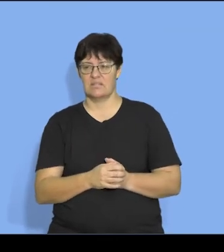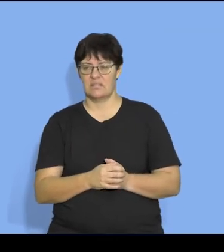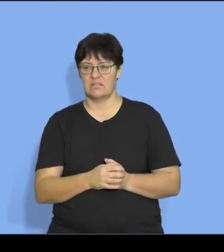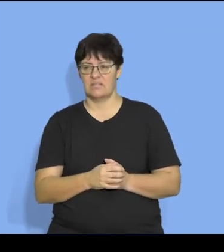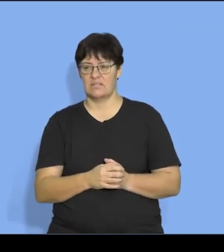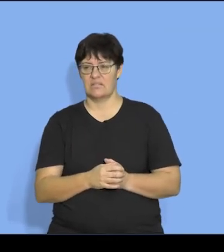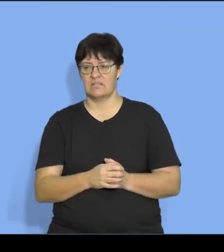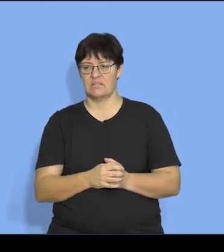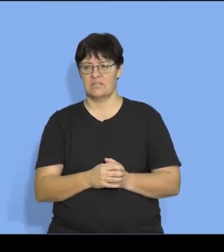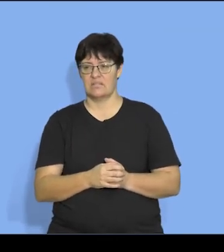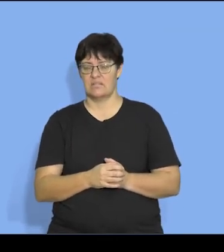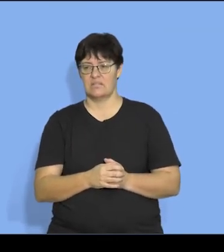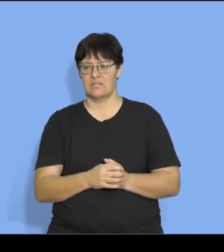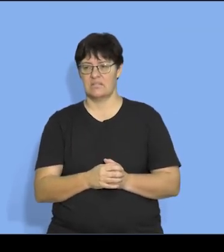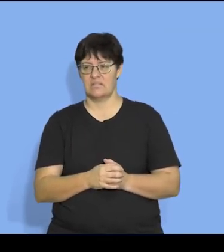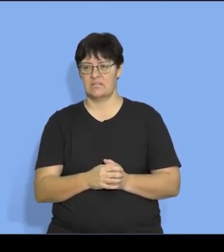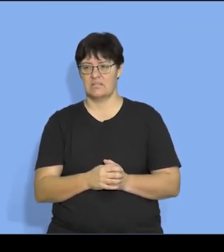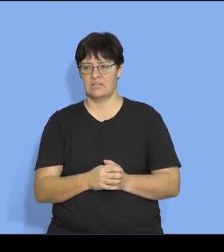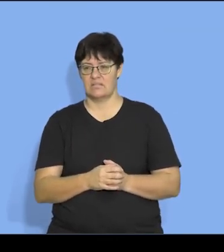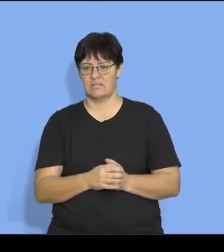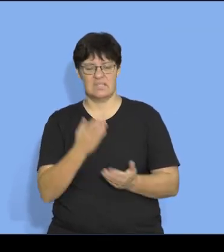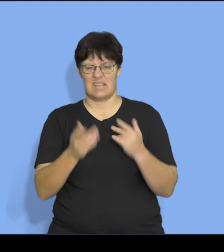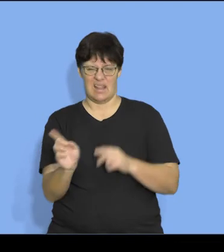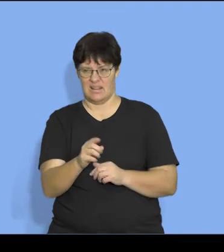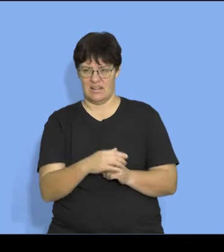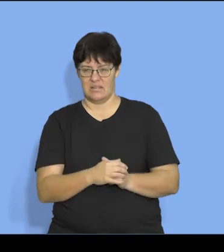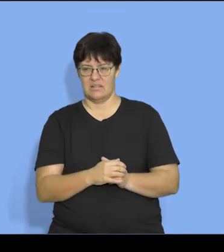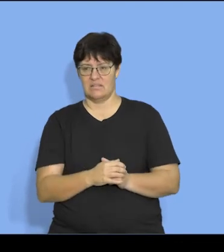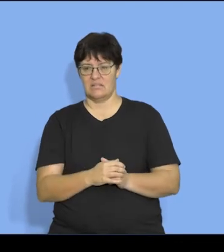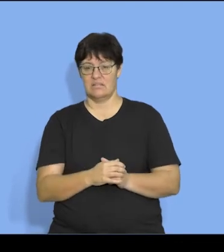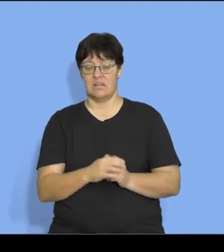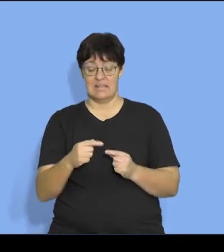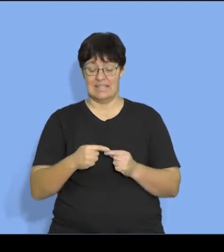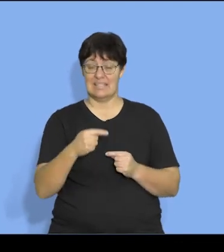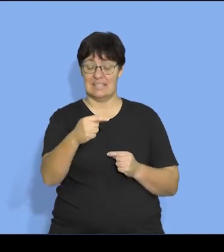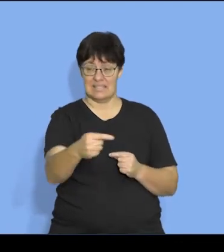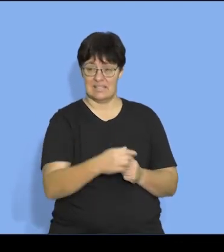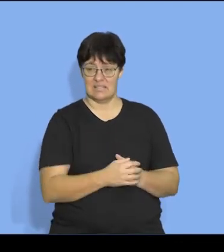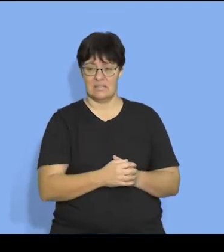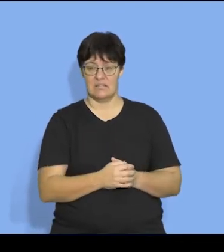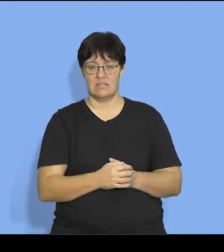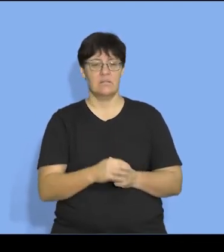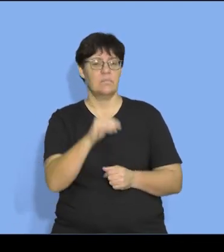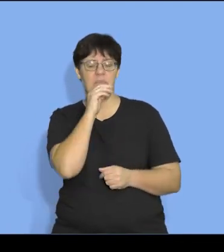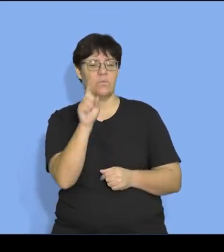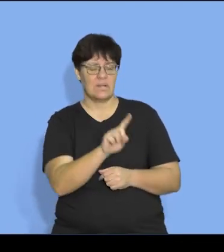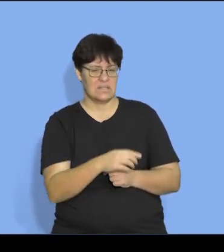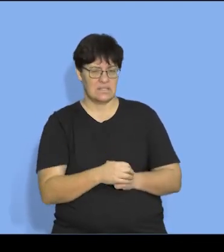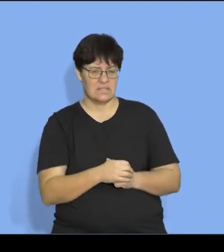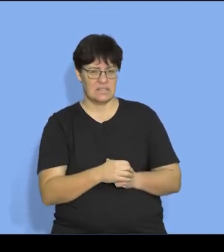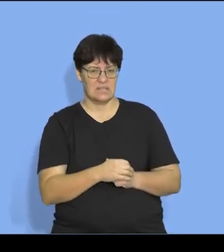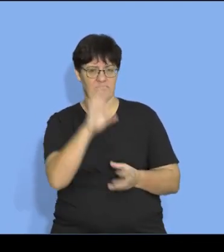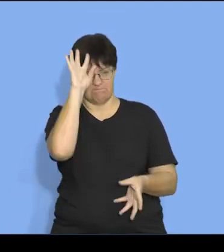There we've got the 60. It's not to scale. Distance simply means that I